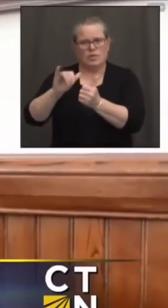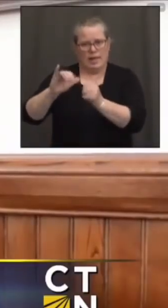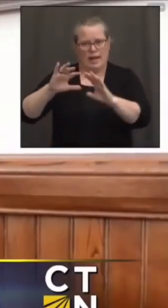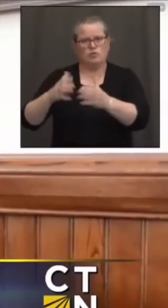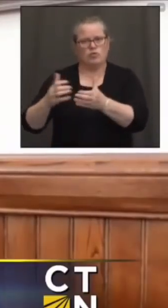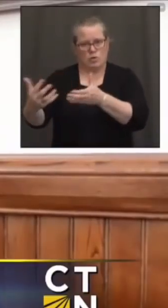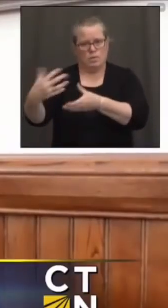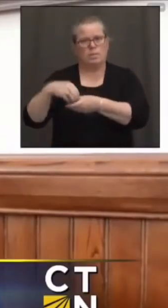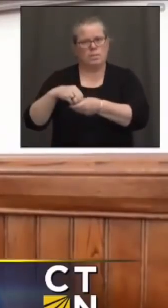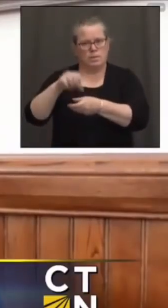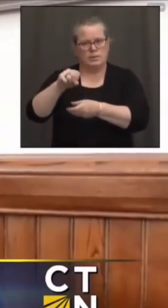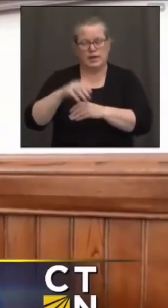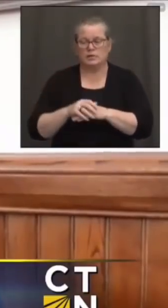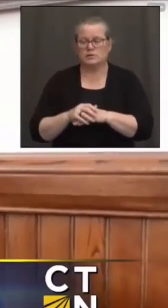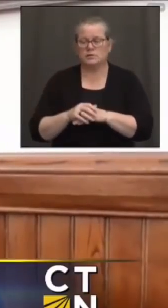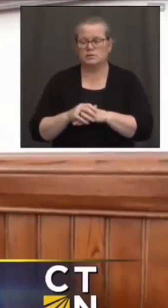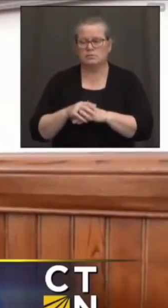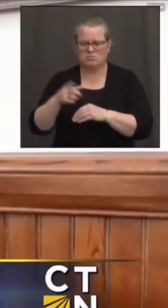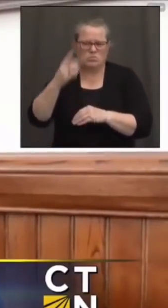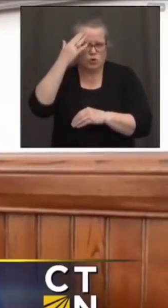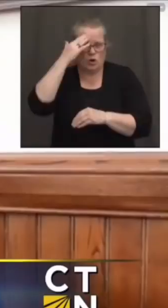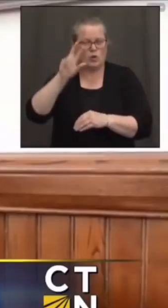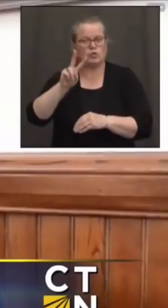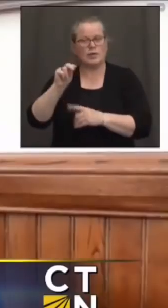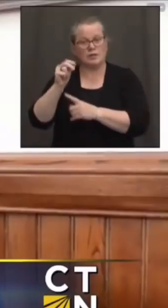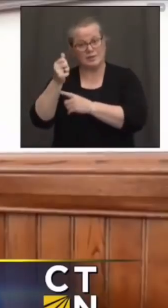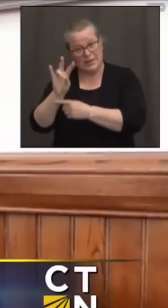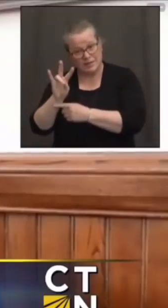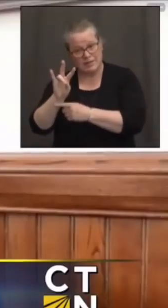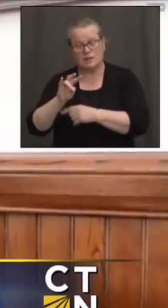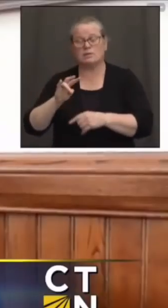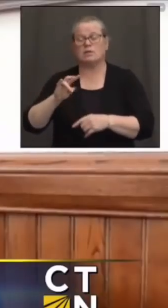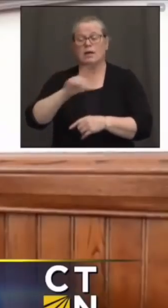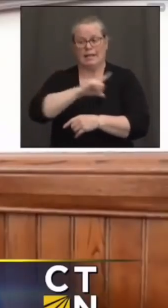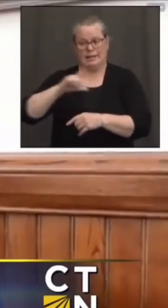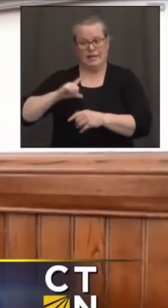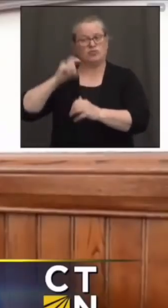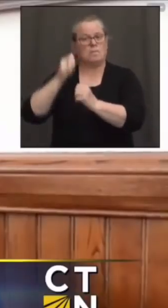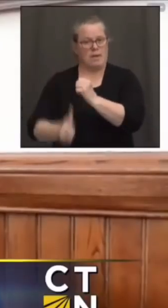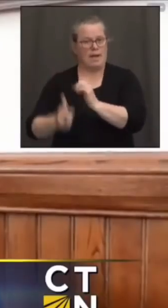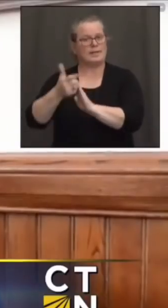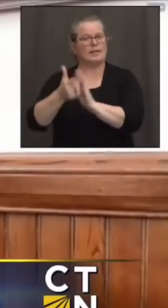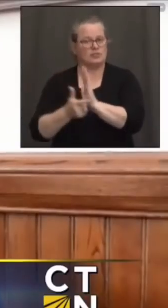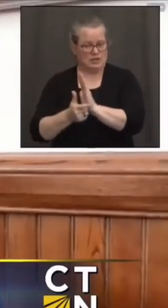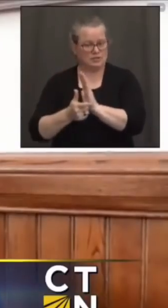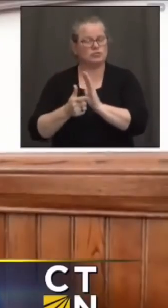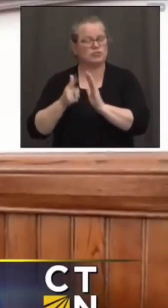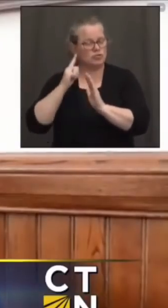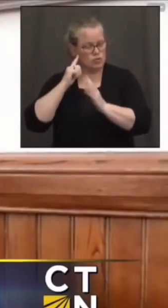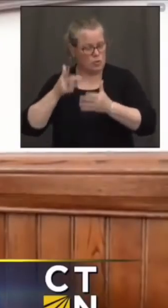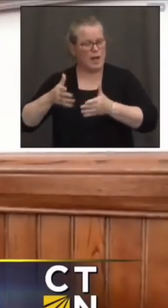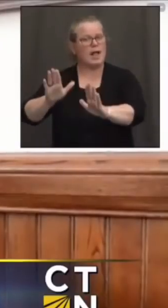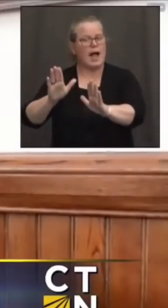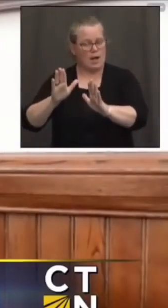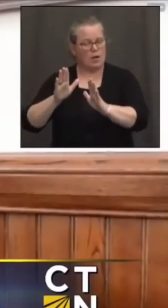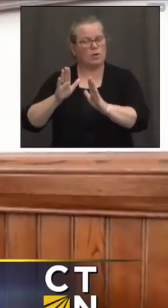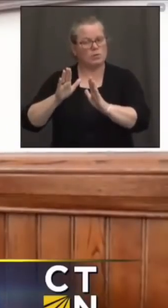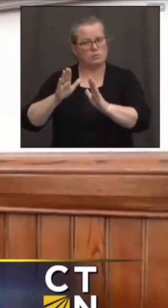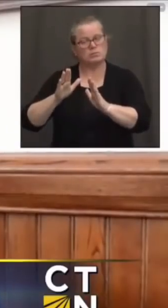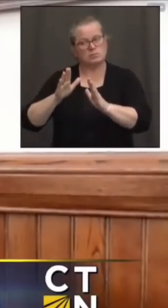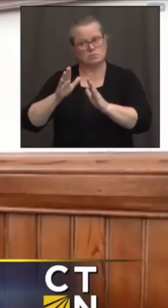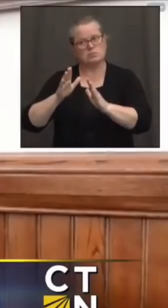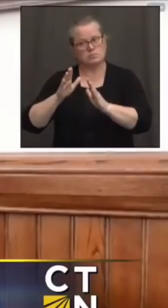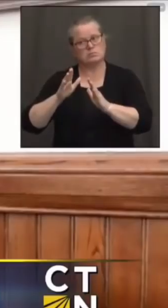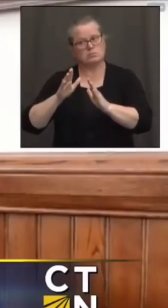aware, Sue, in 2017, legislation was passed by the legislature to provide a mechanism and a way